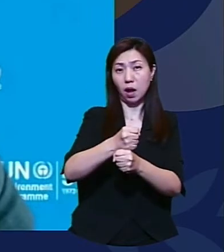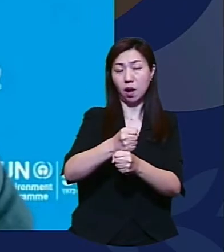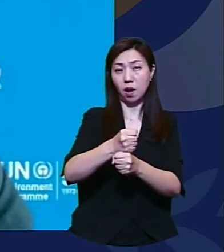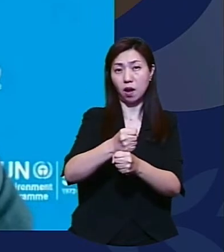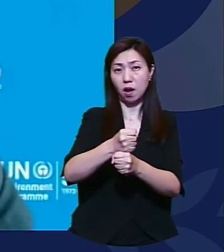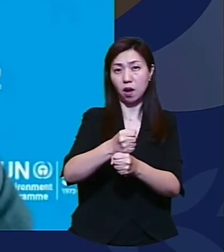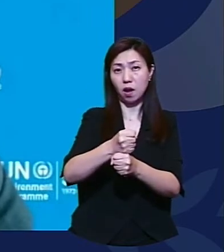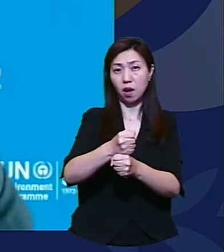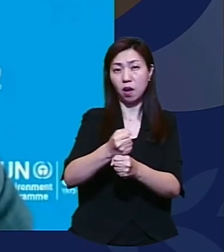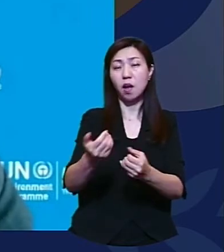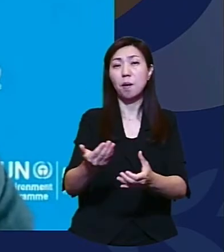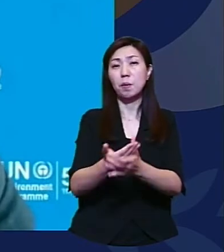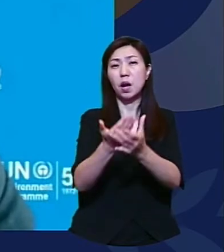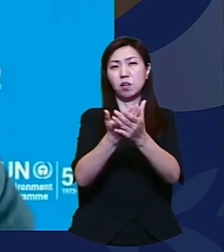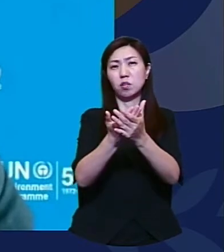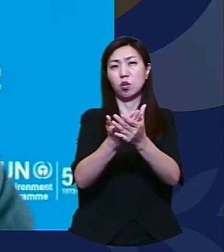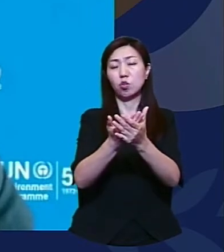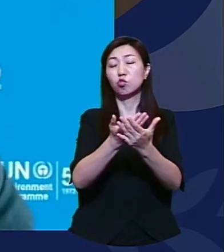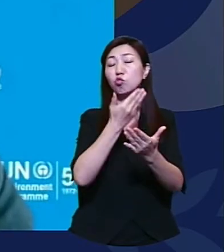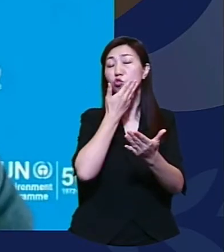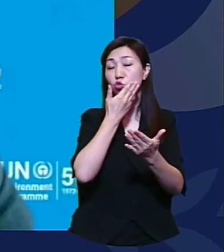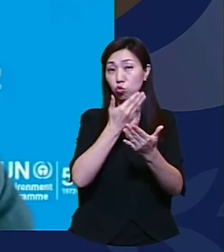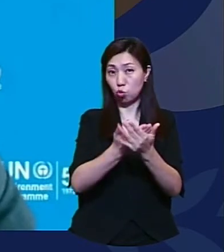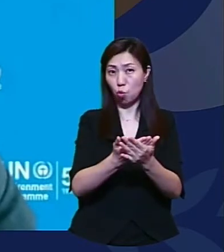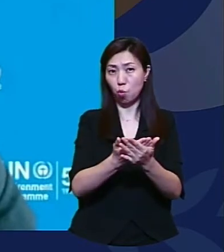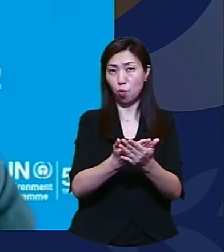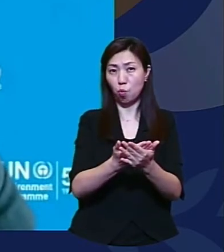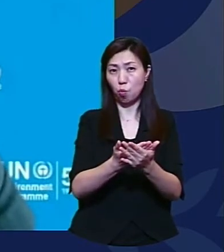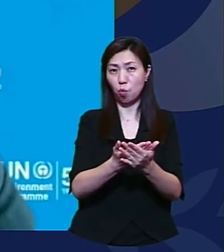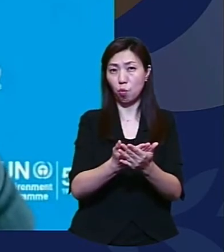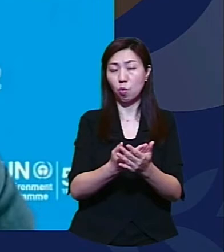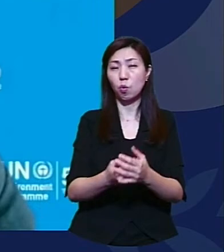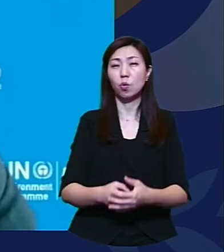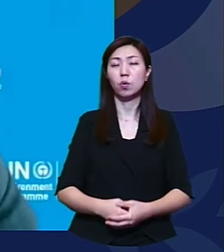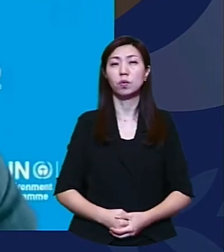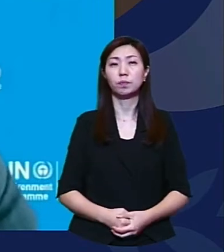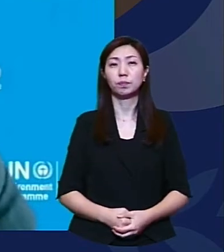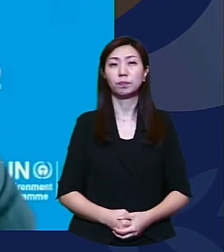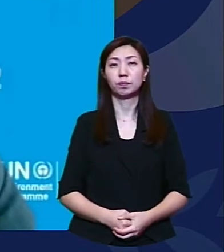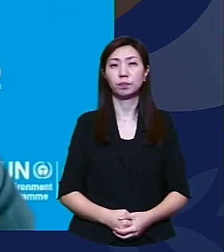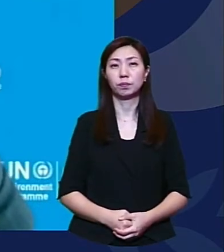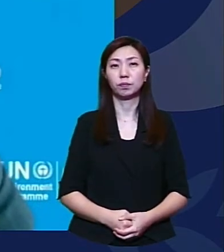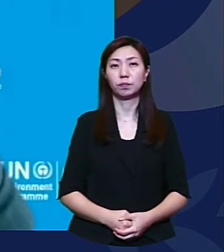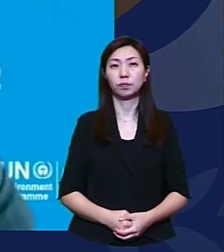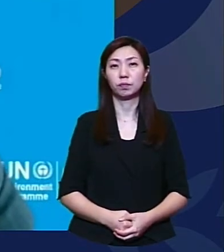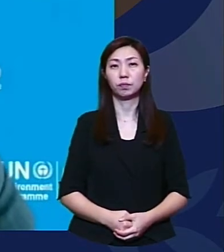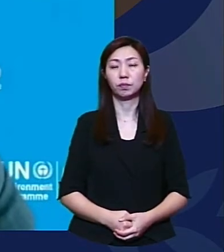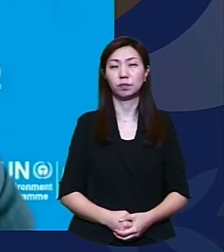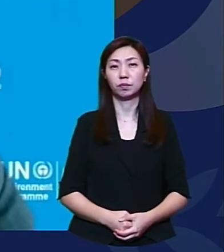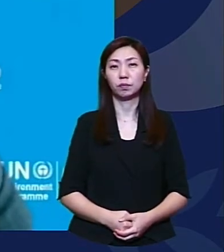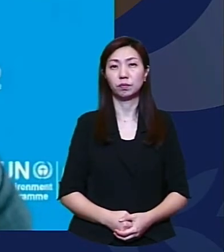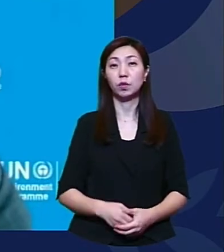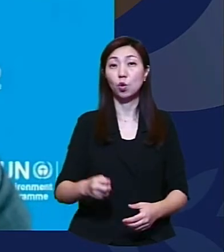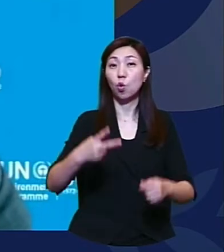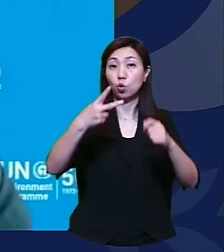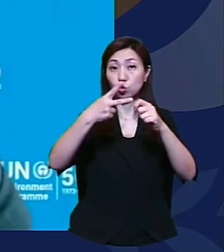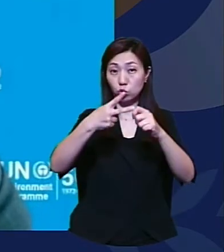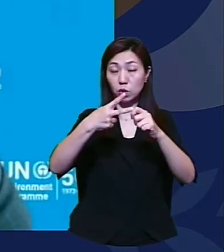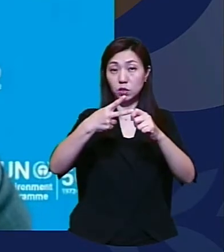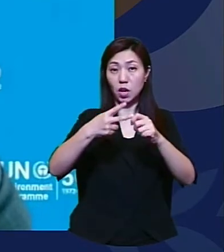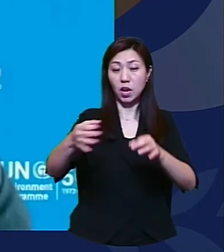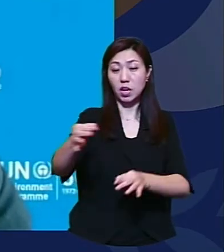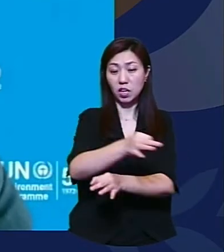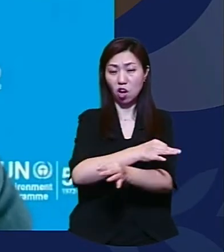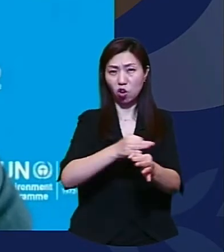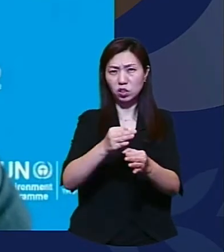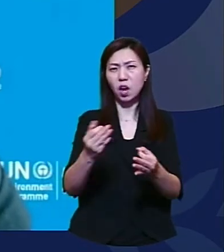of the pandemic. Two, because of the slow economic growth, which is a